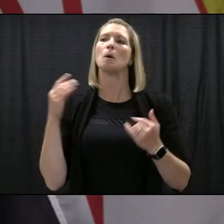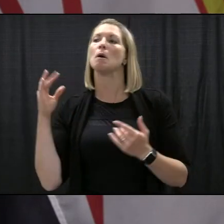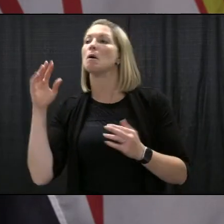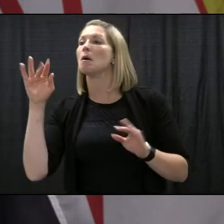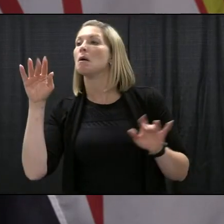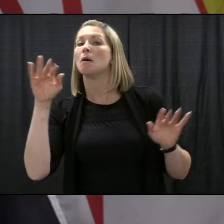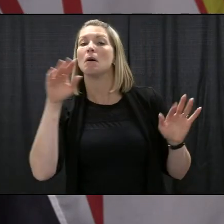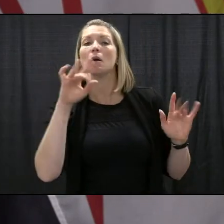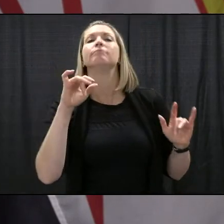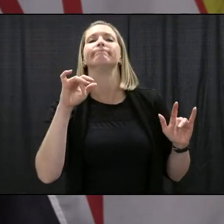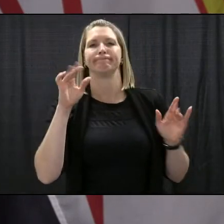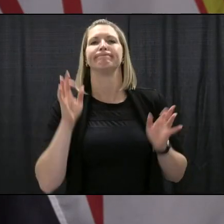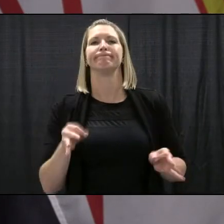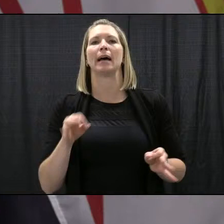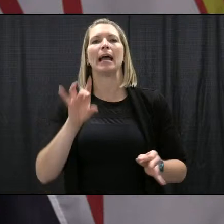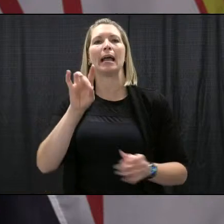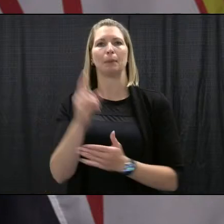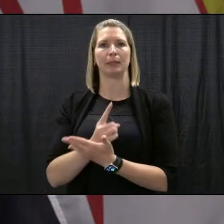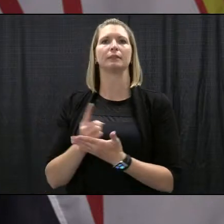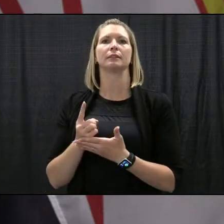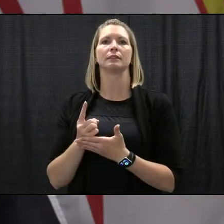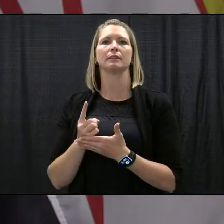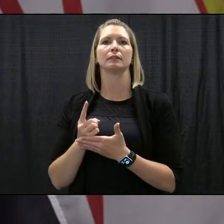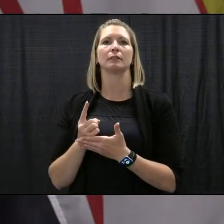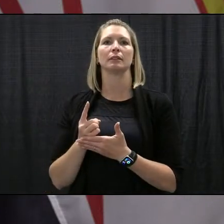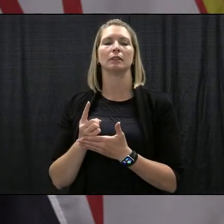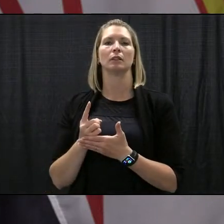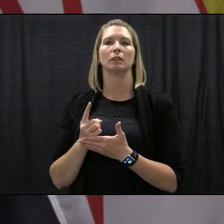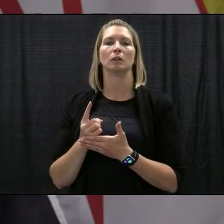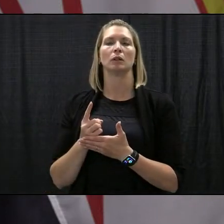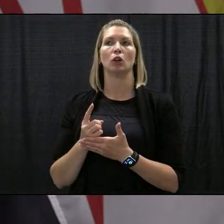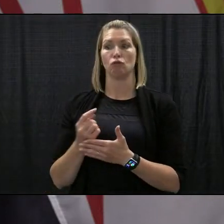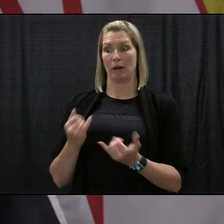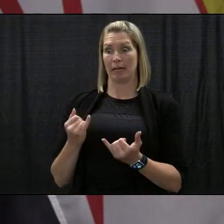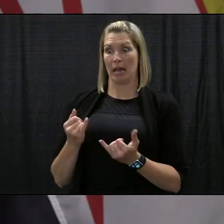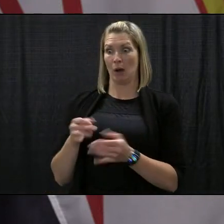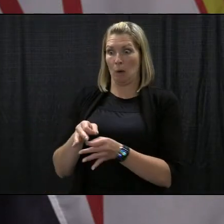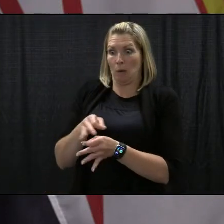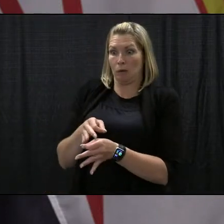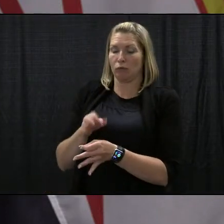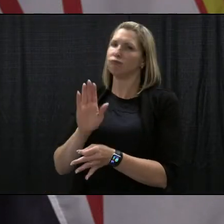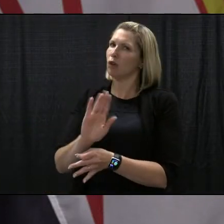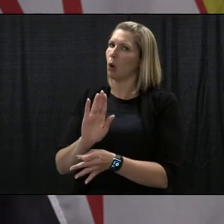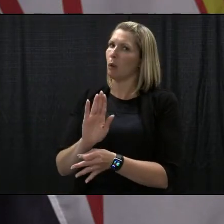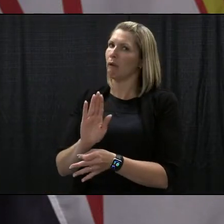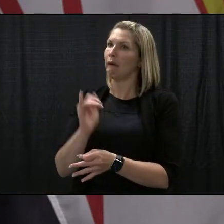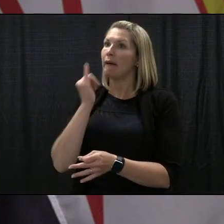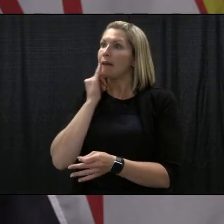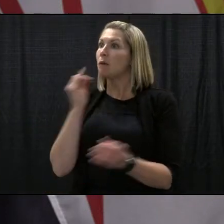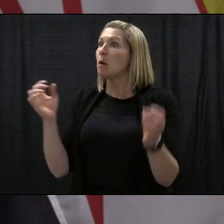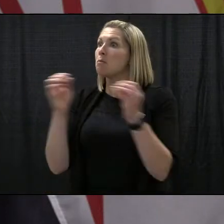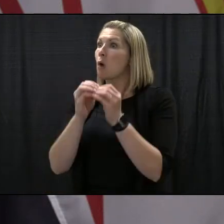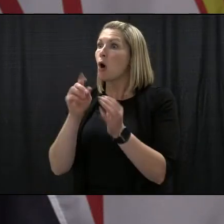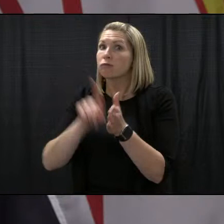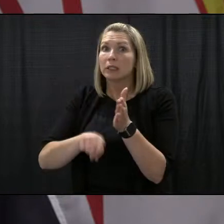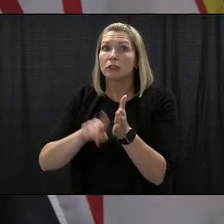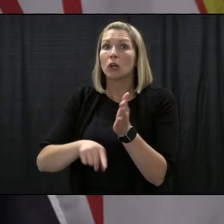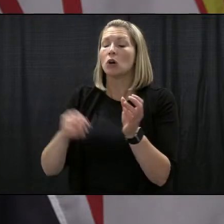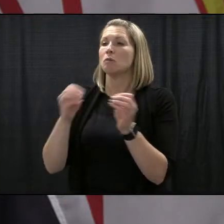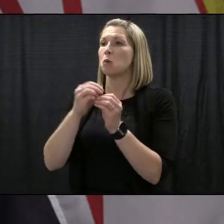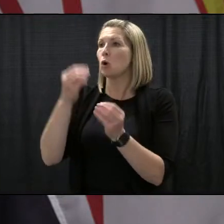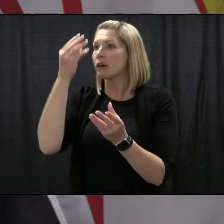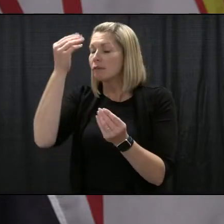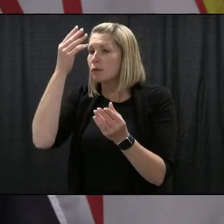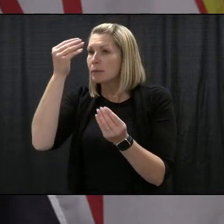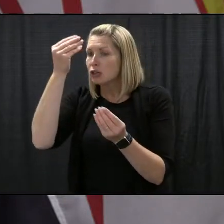moment, we're not considering it, but not to say that if more evidence, as we've always said, if new evidence comes